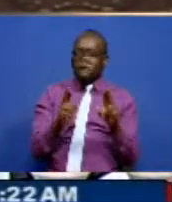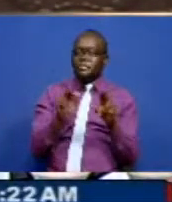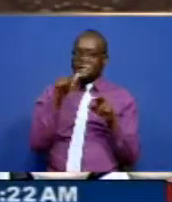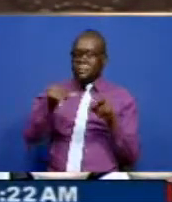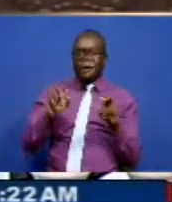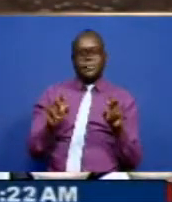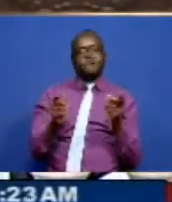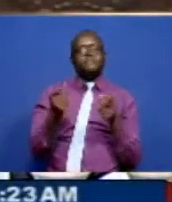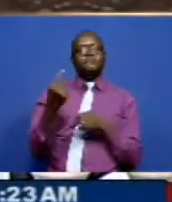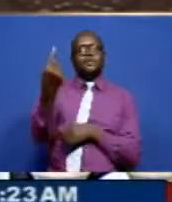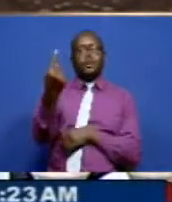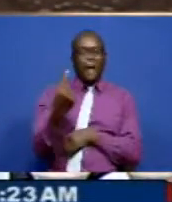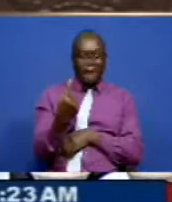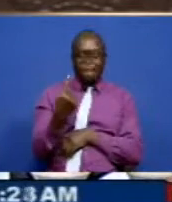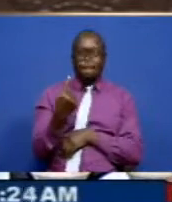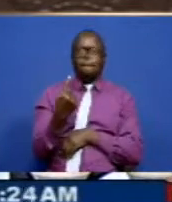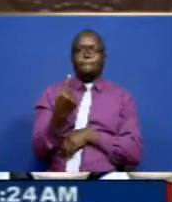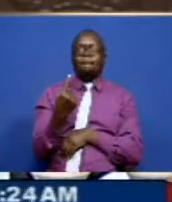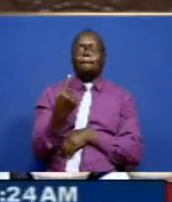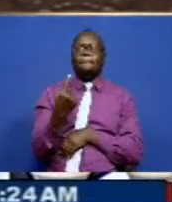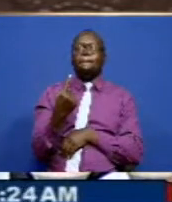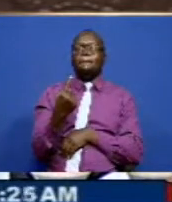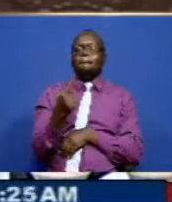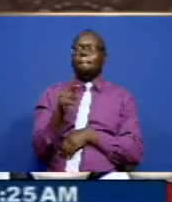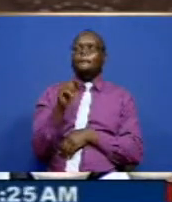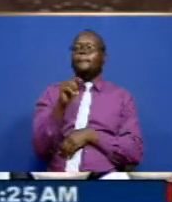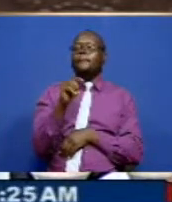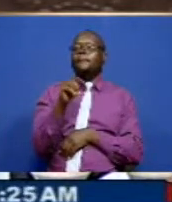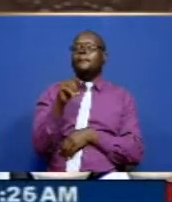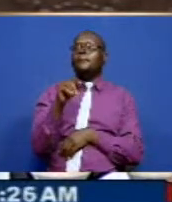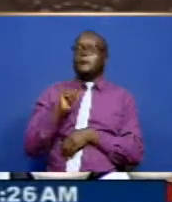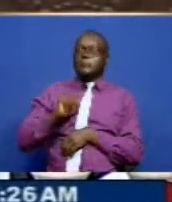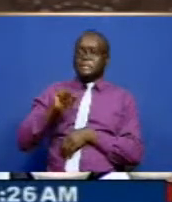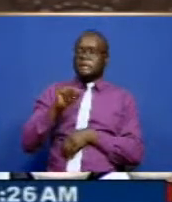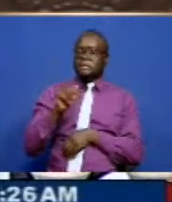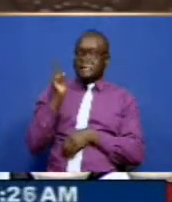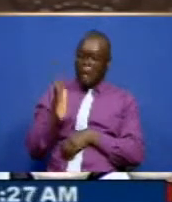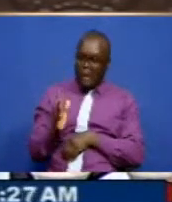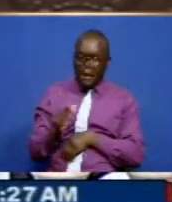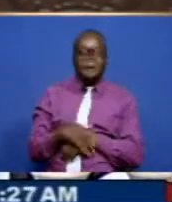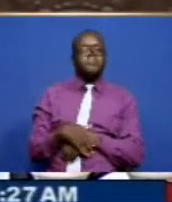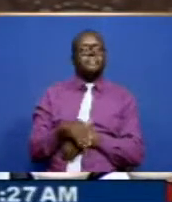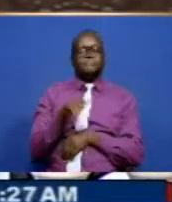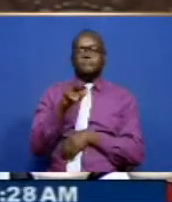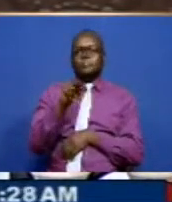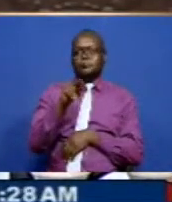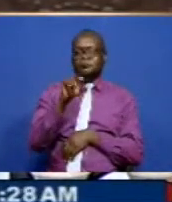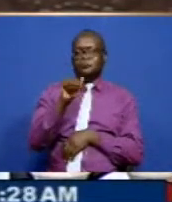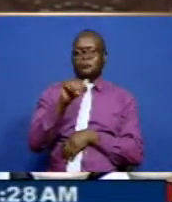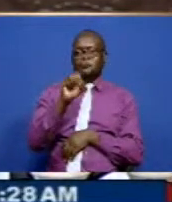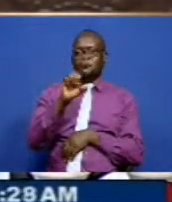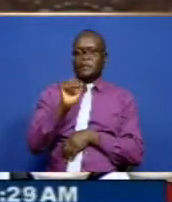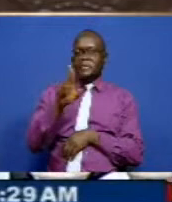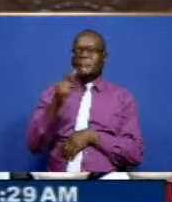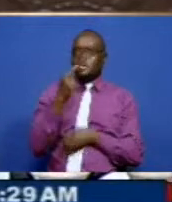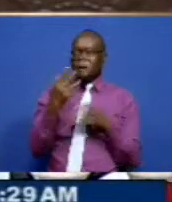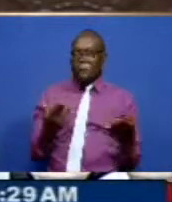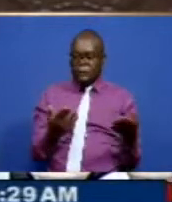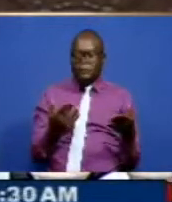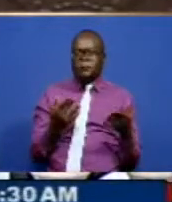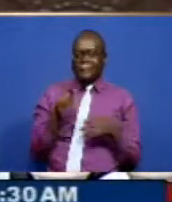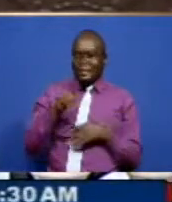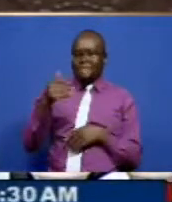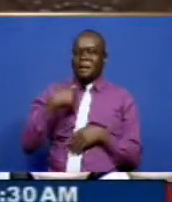invitation to appear from Mesraz Ahmed Nasir Abdullahi advocates, stating that they had